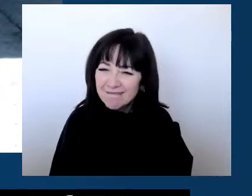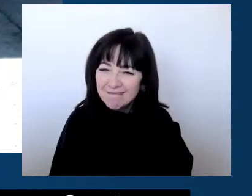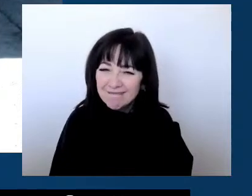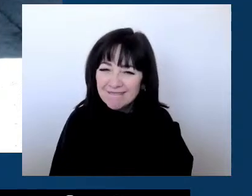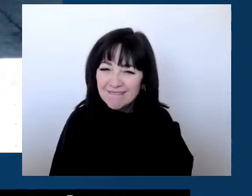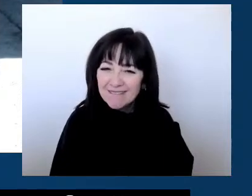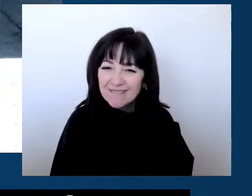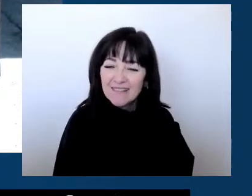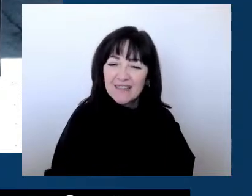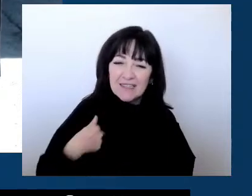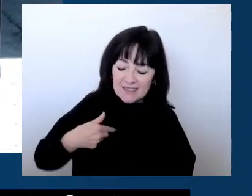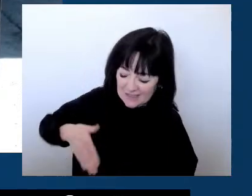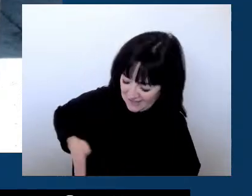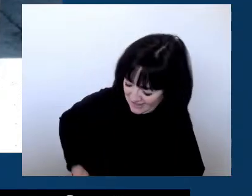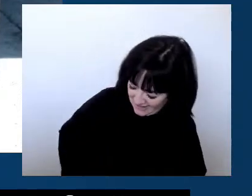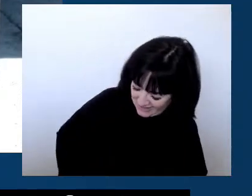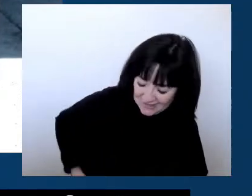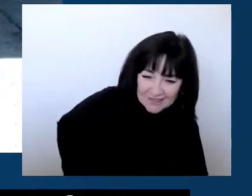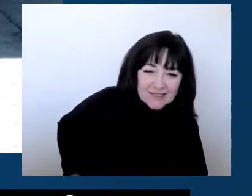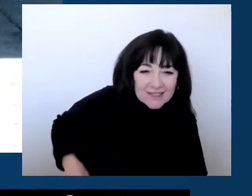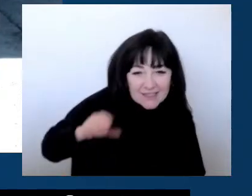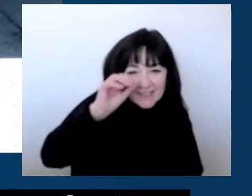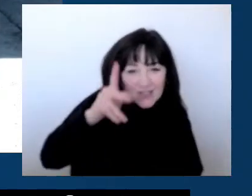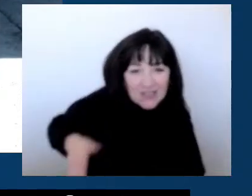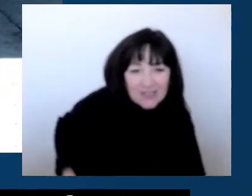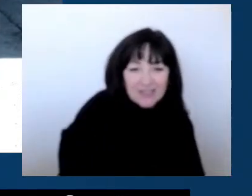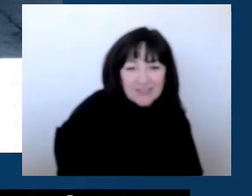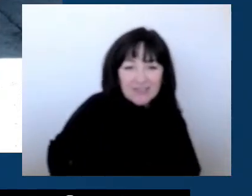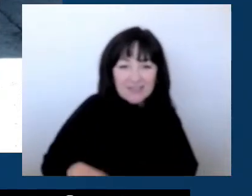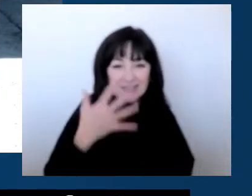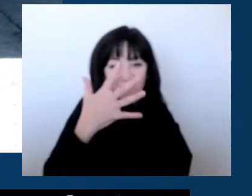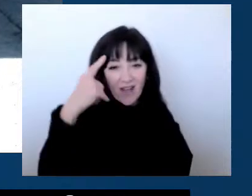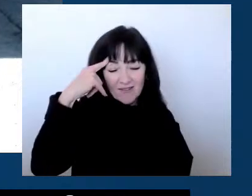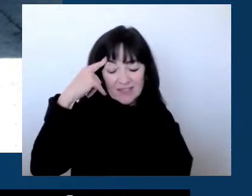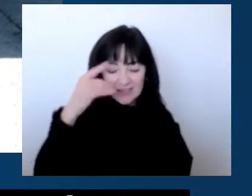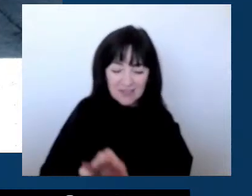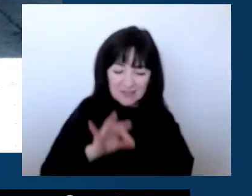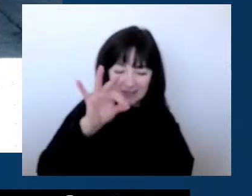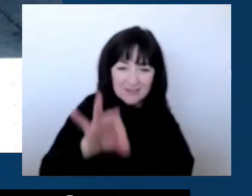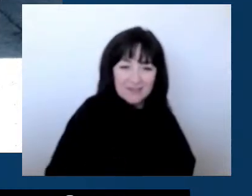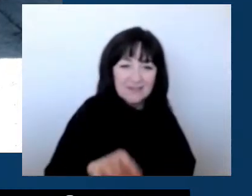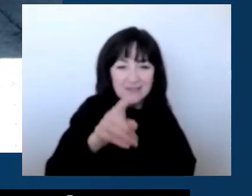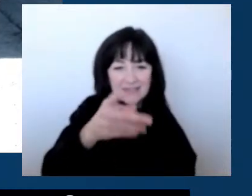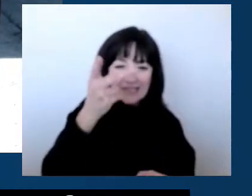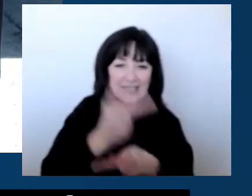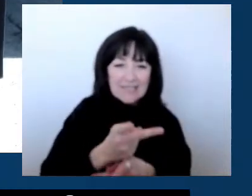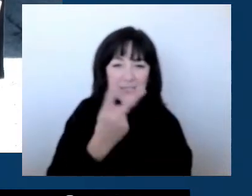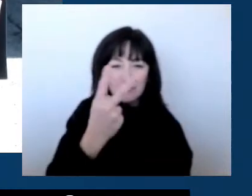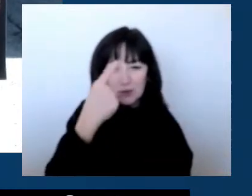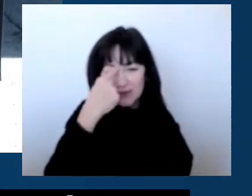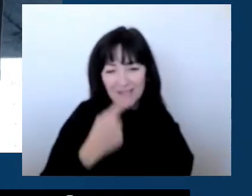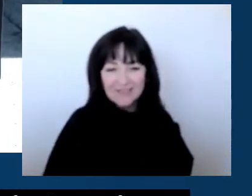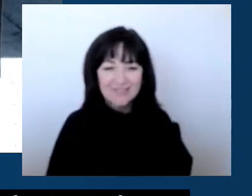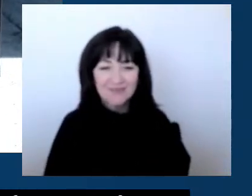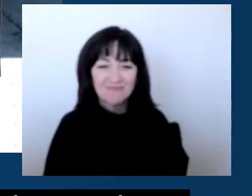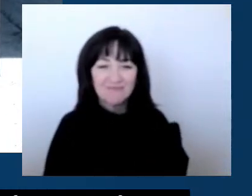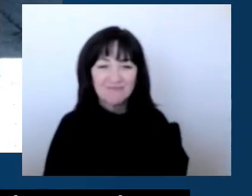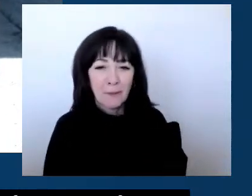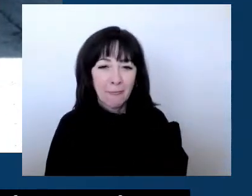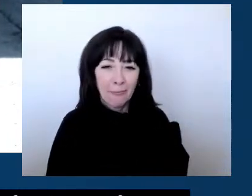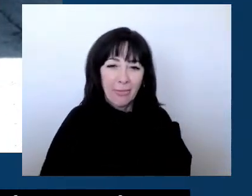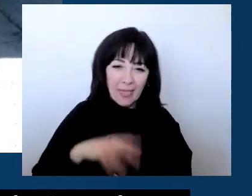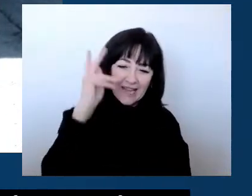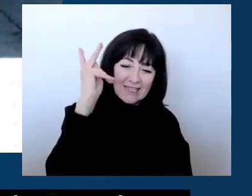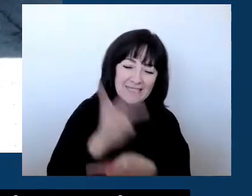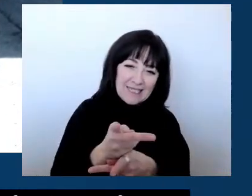I reached into my pocket. I pulled out a nickel. I said, "Keep the change. Keep the